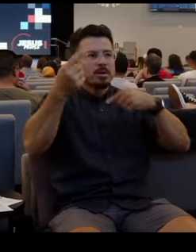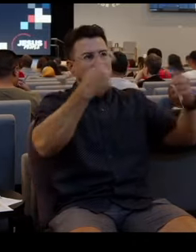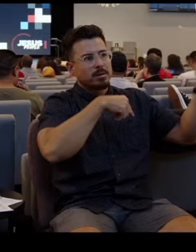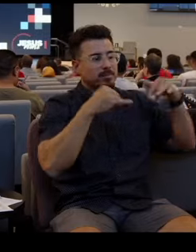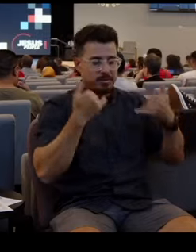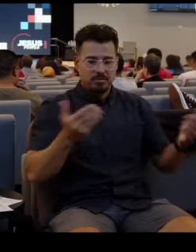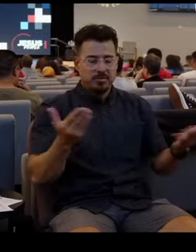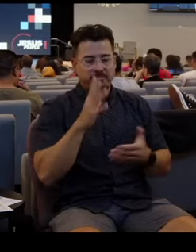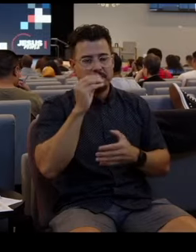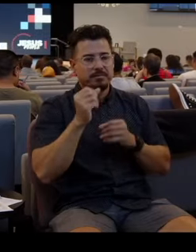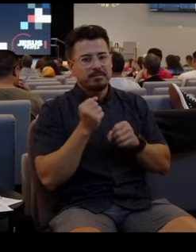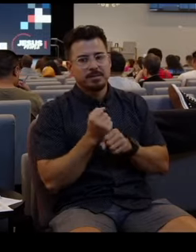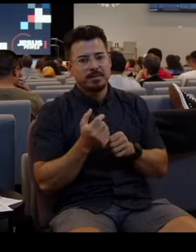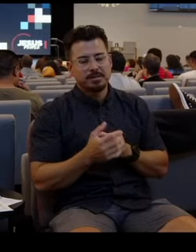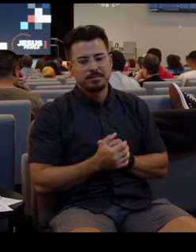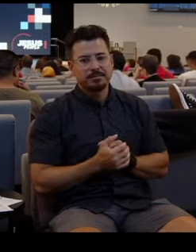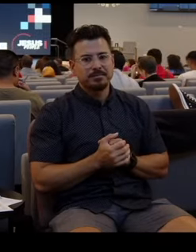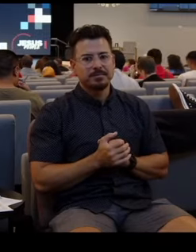you know.